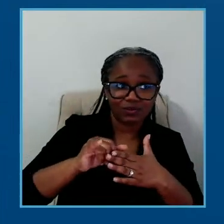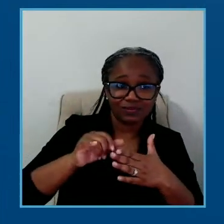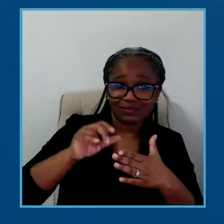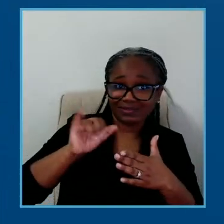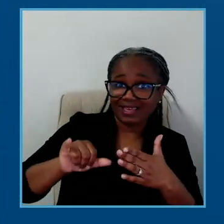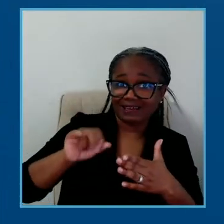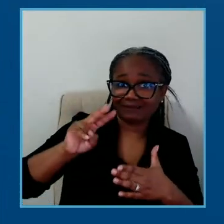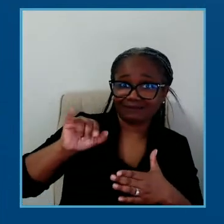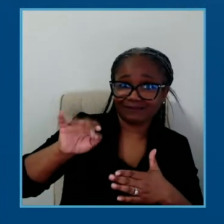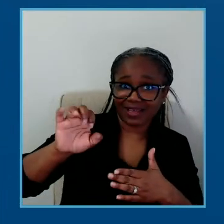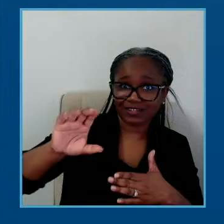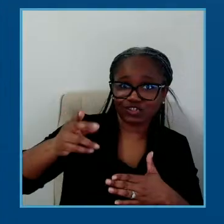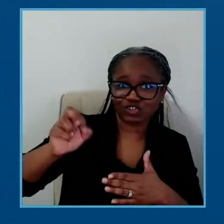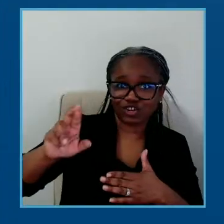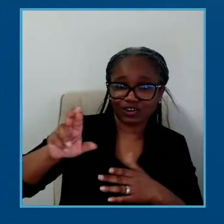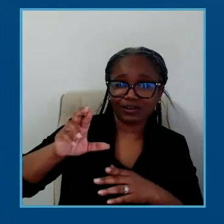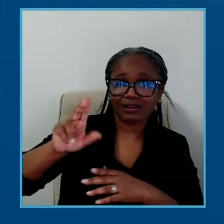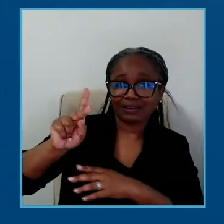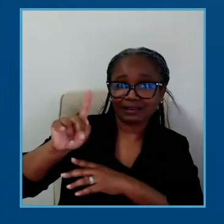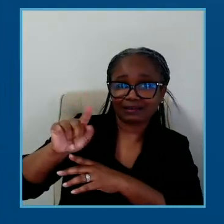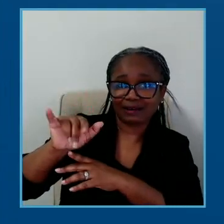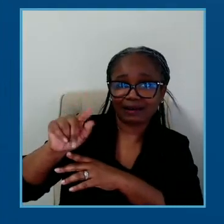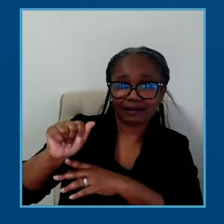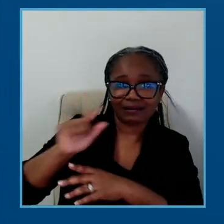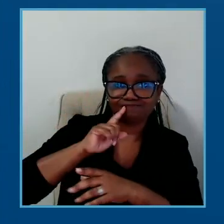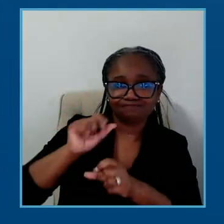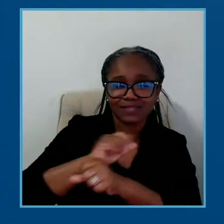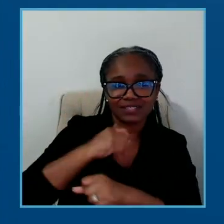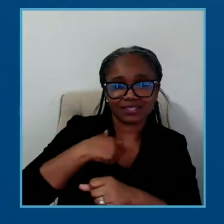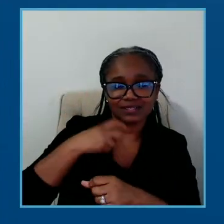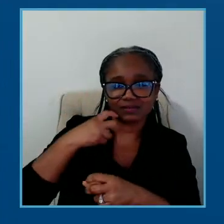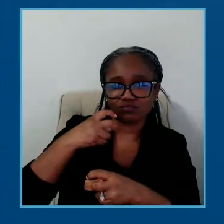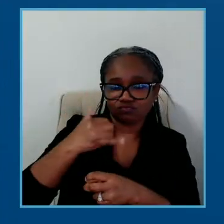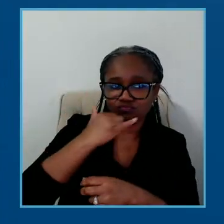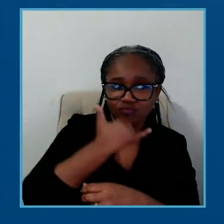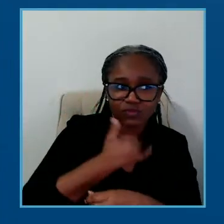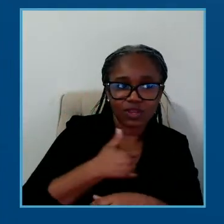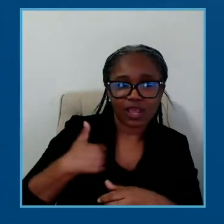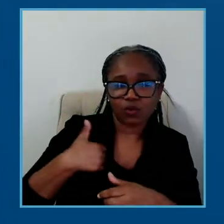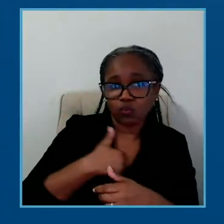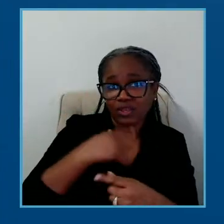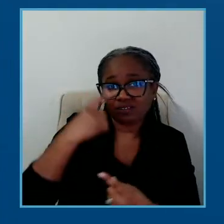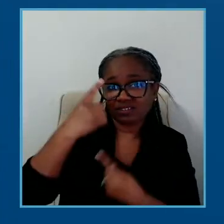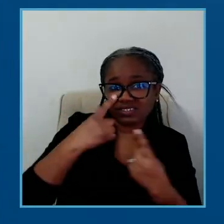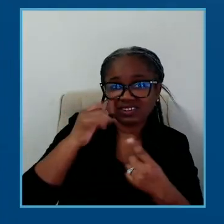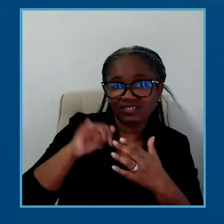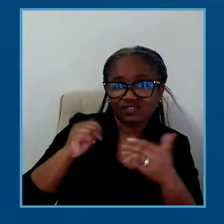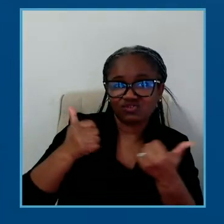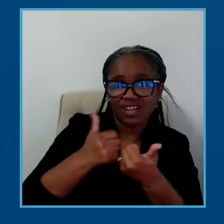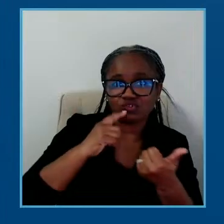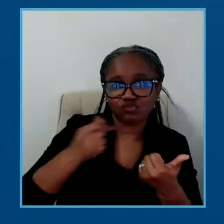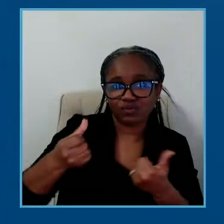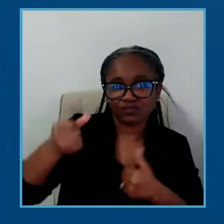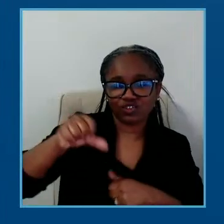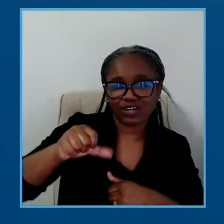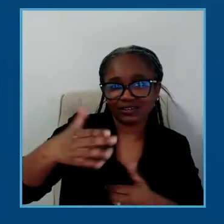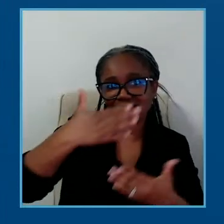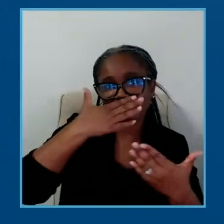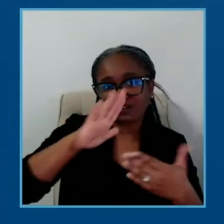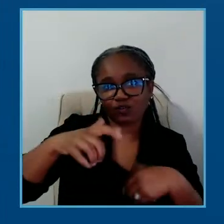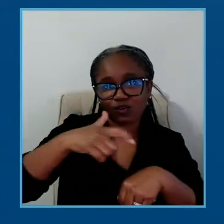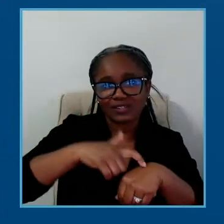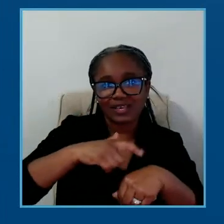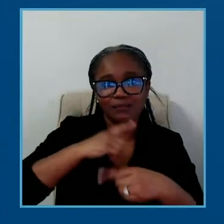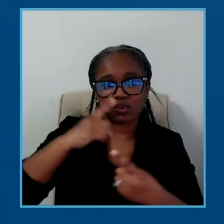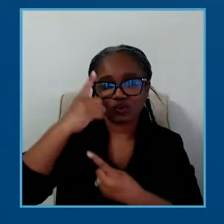issue, and we request that the committee consider this challenge to be rejected. Thank you all for your time and consideration of this matter.